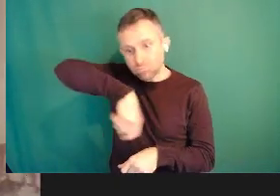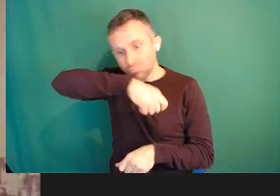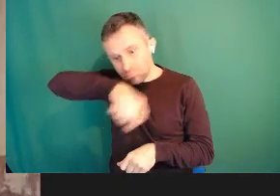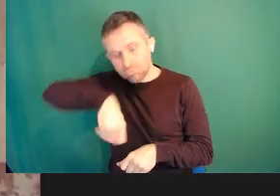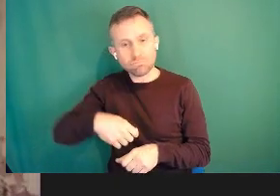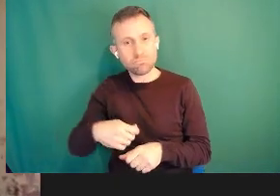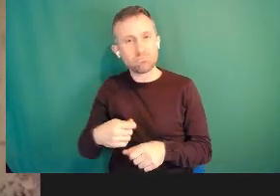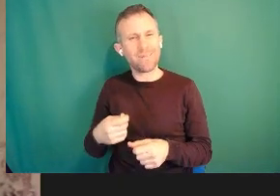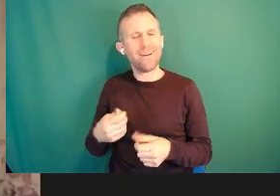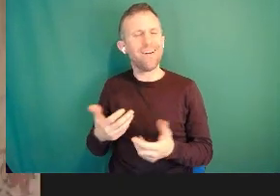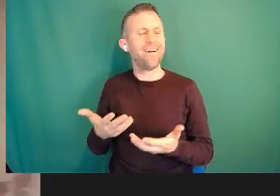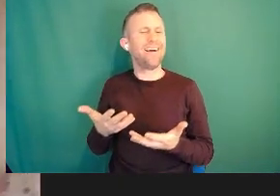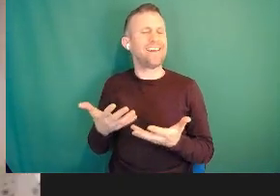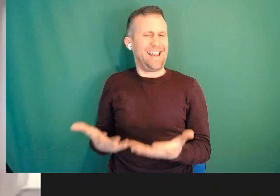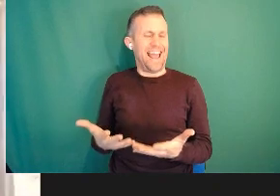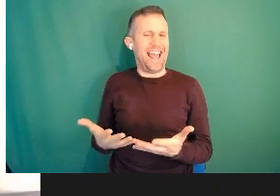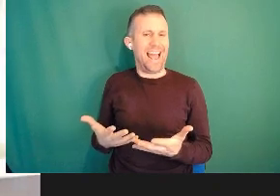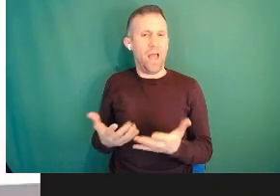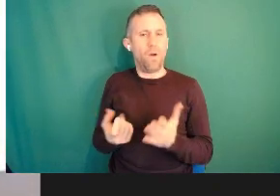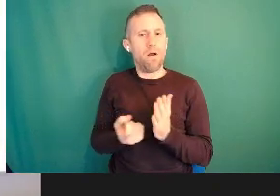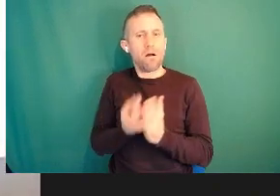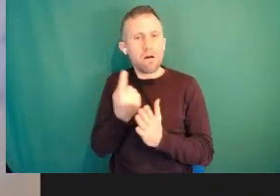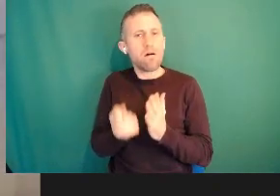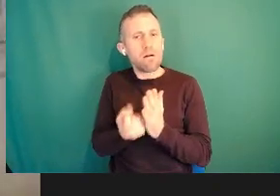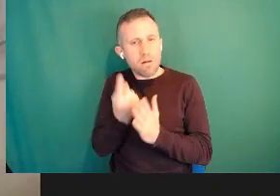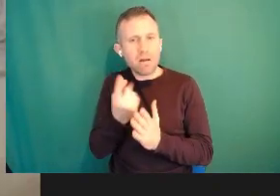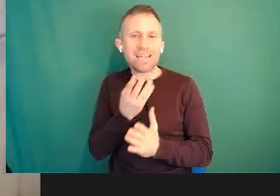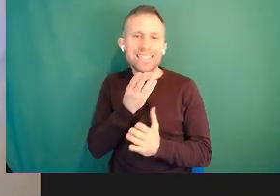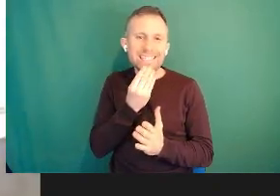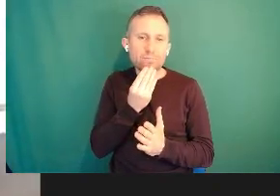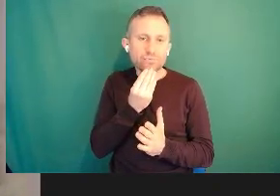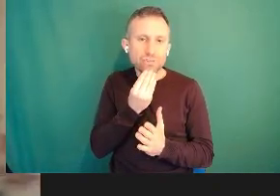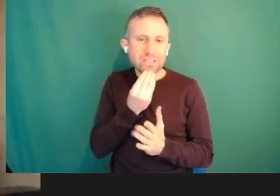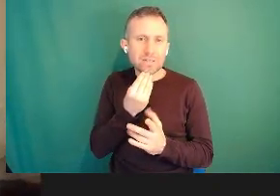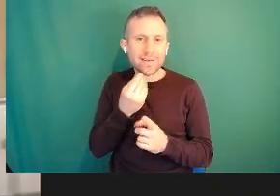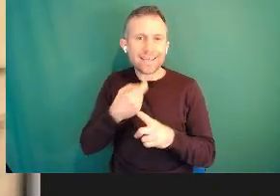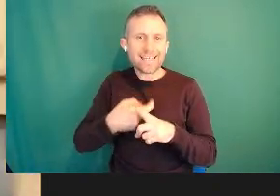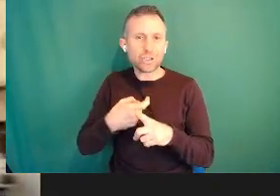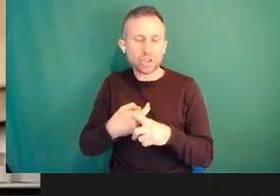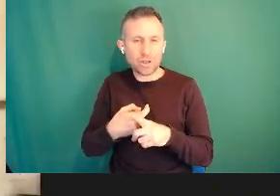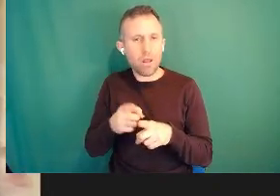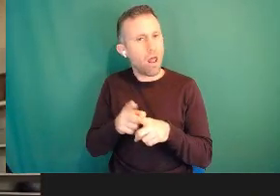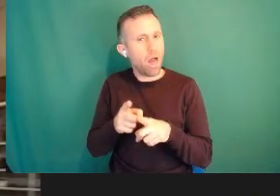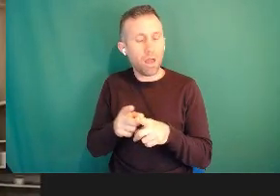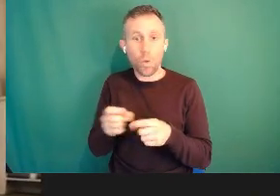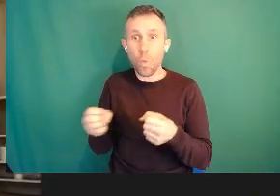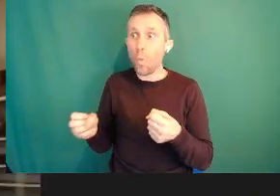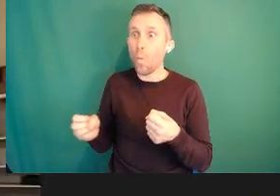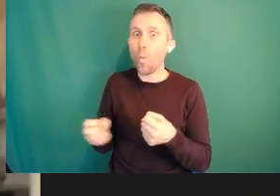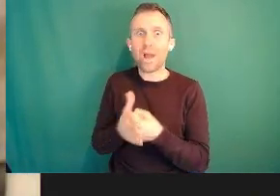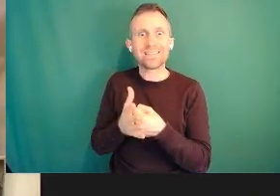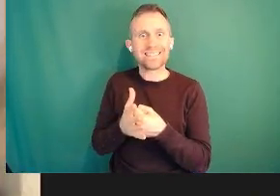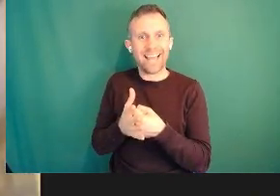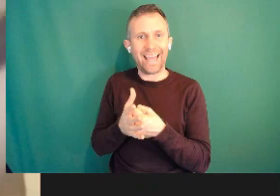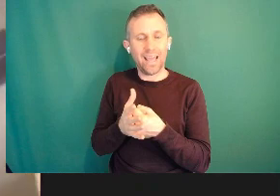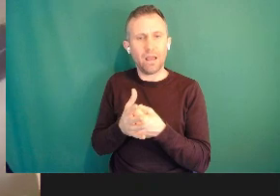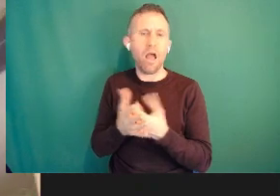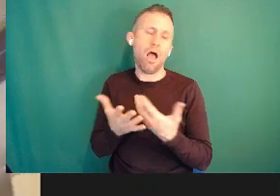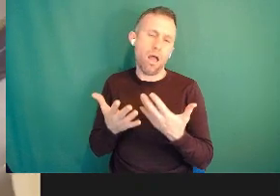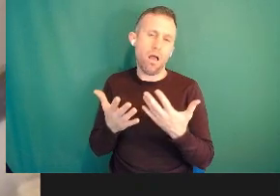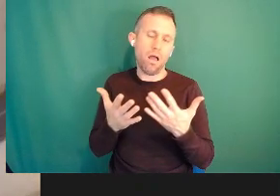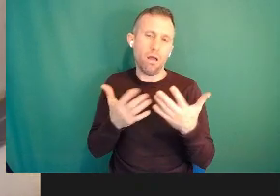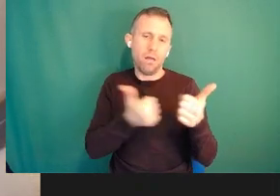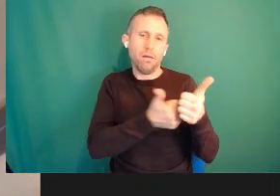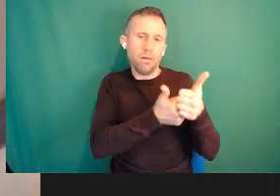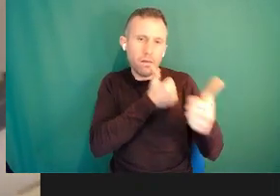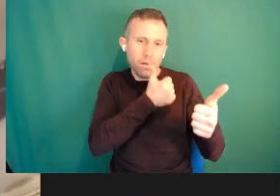in the house which require catering, the caterers bring in all their stainless steel catering equipment and they put it in this space. And that's